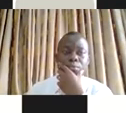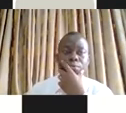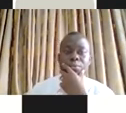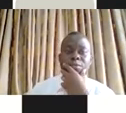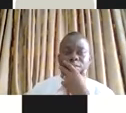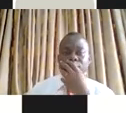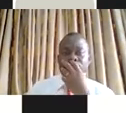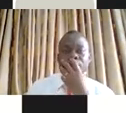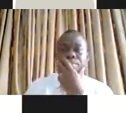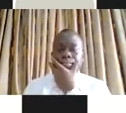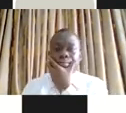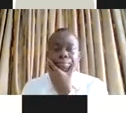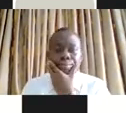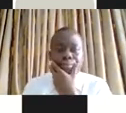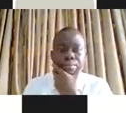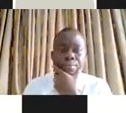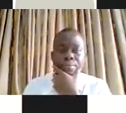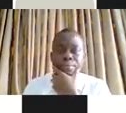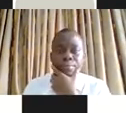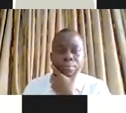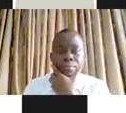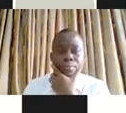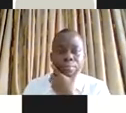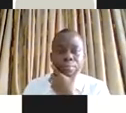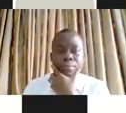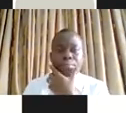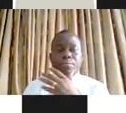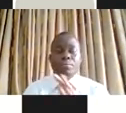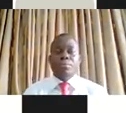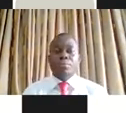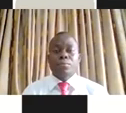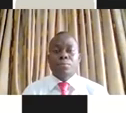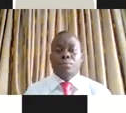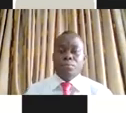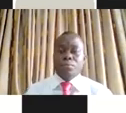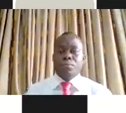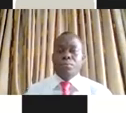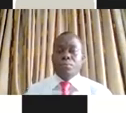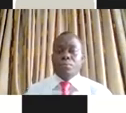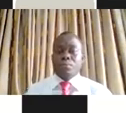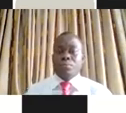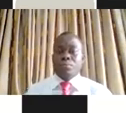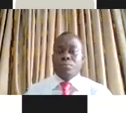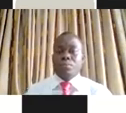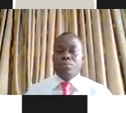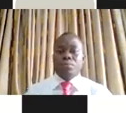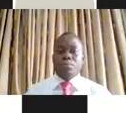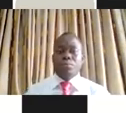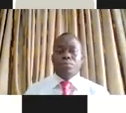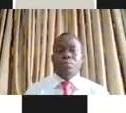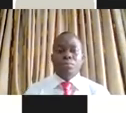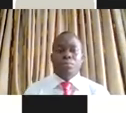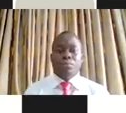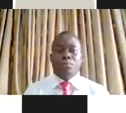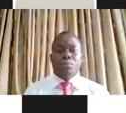we need to think through other amendments on the Senate on how to strengthen it, or amendments